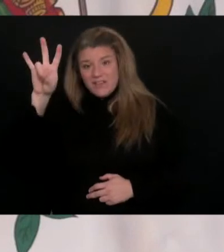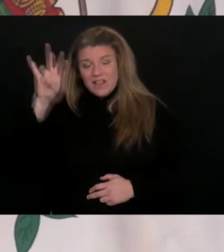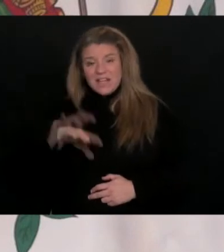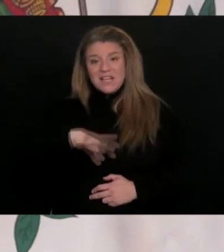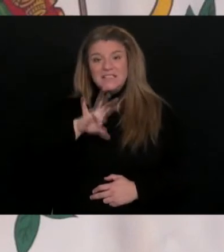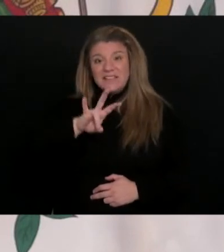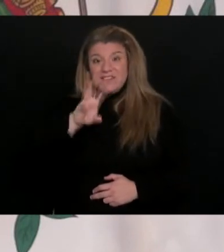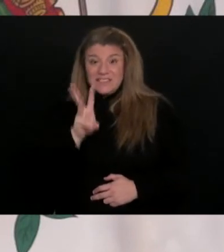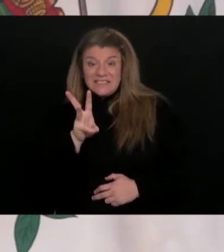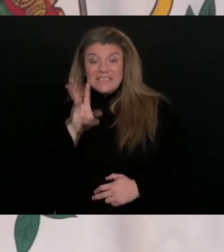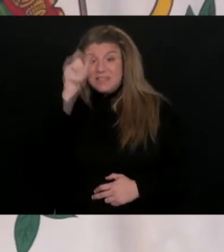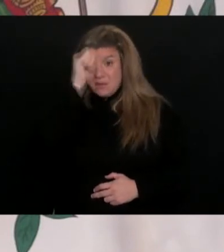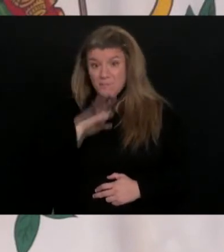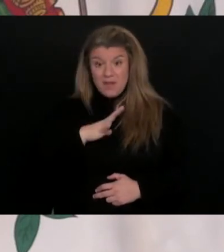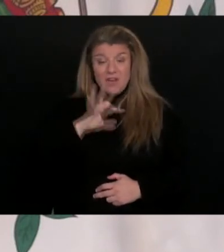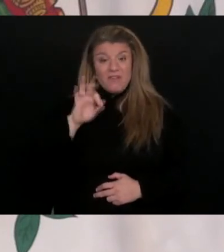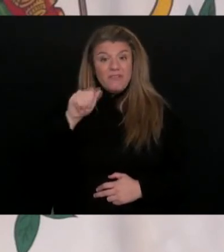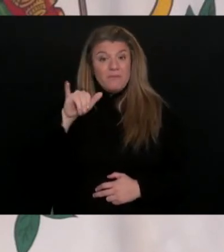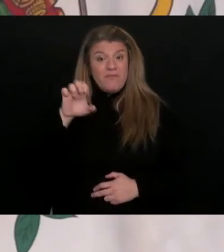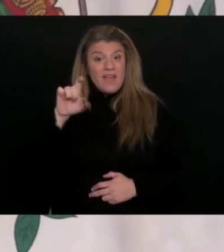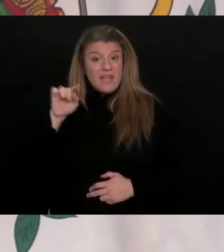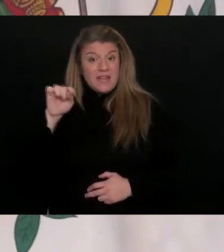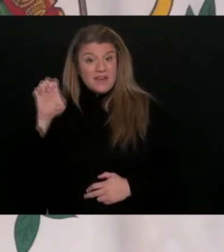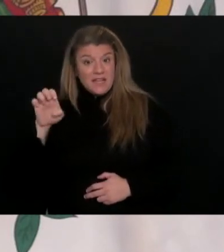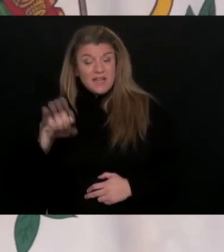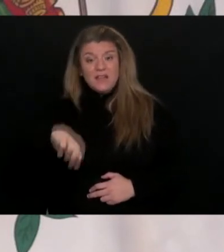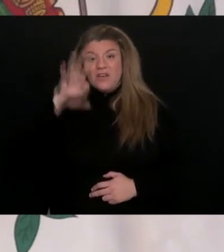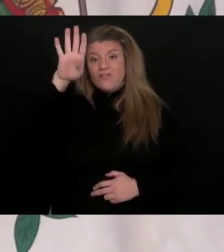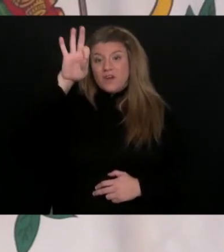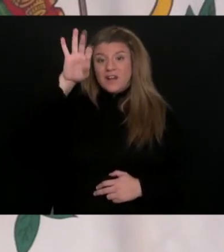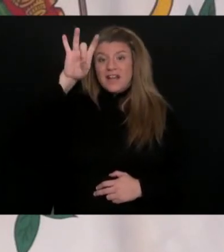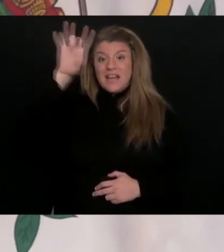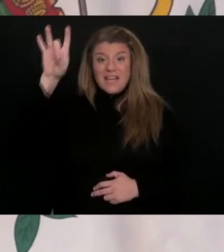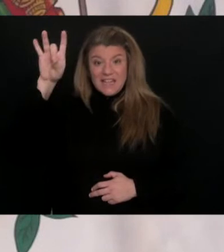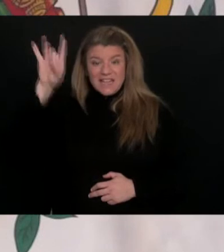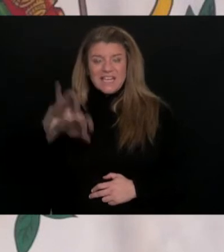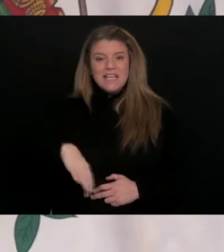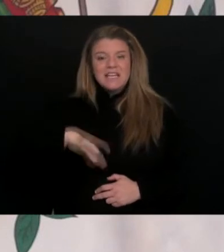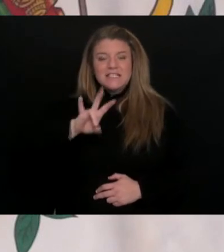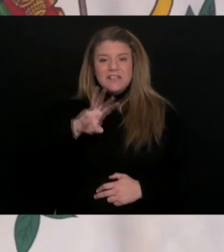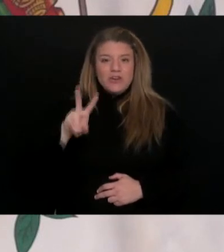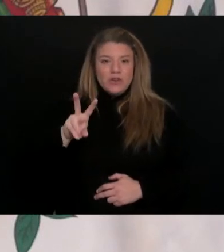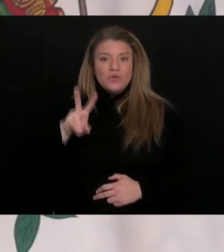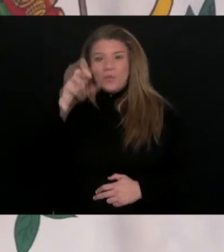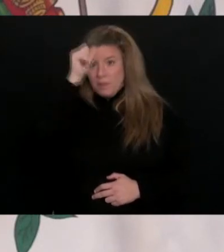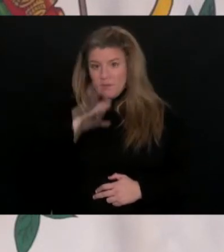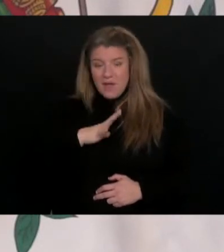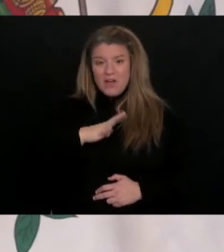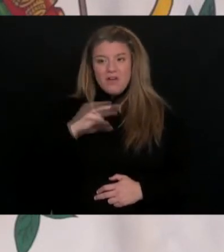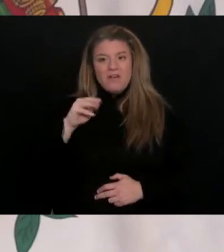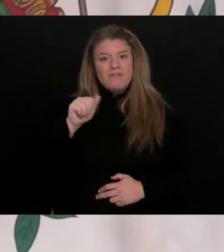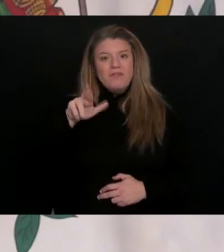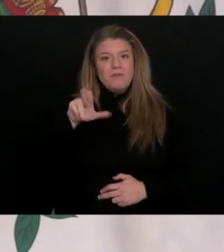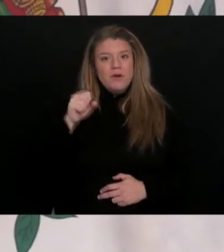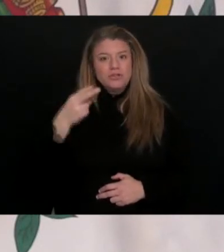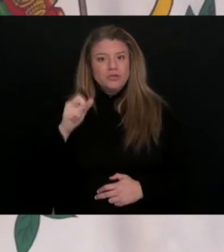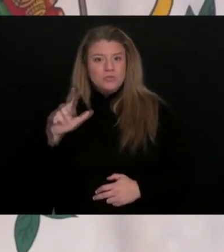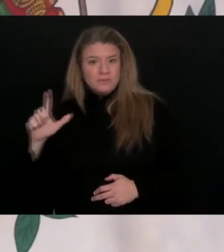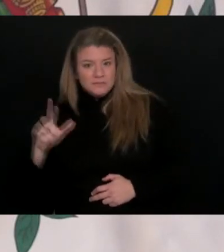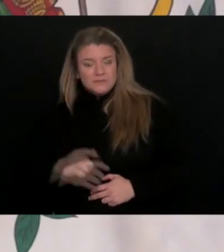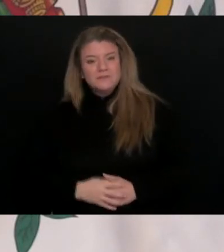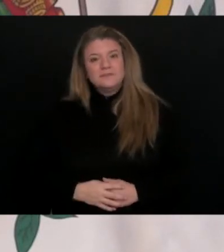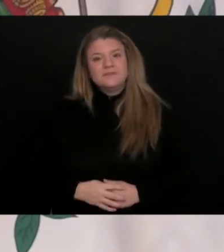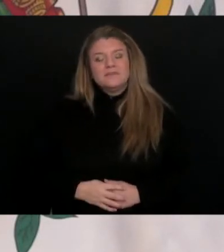a 76-year-old male from Fayette County. The 4,988th death, a 72-year-old male from Marshall County.